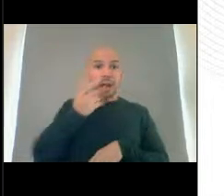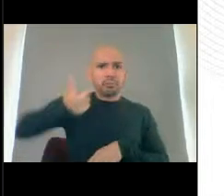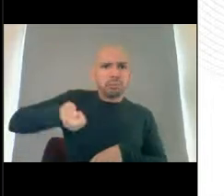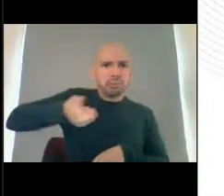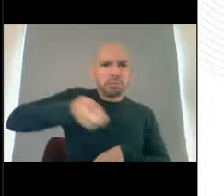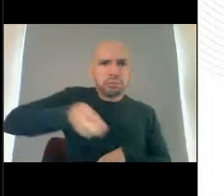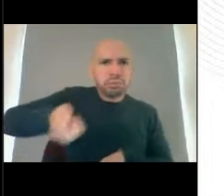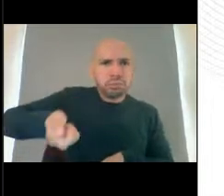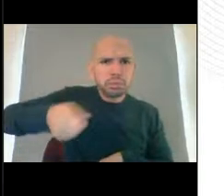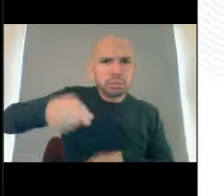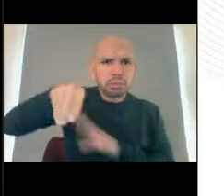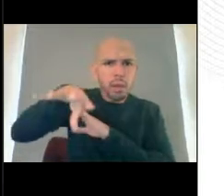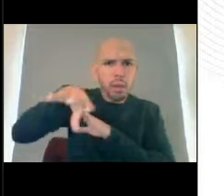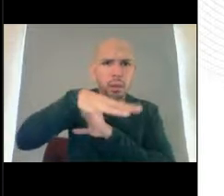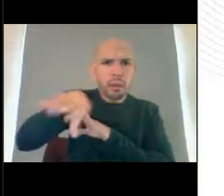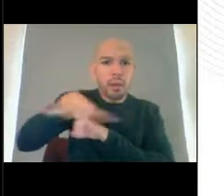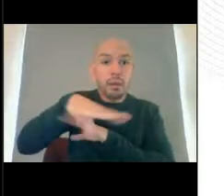um